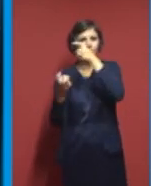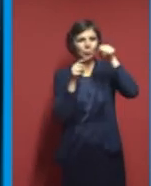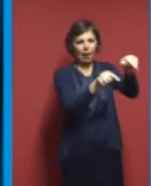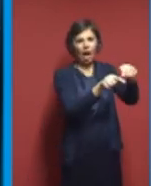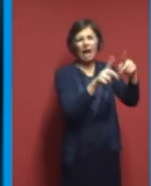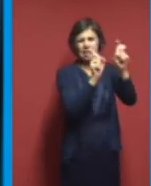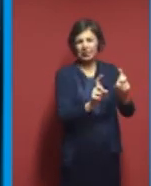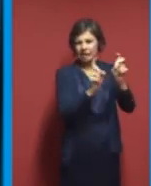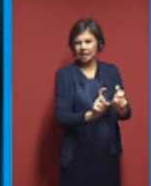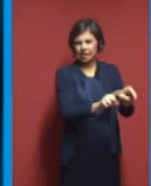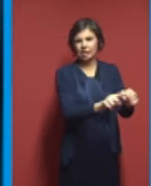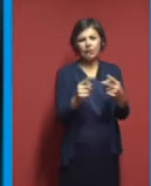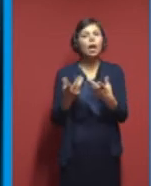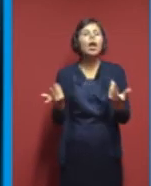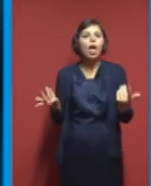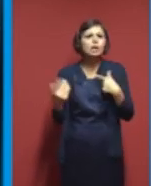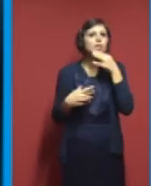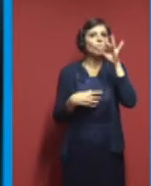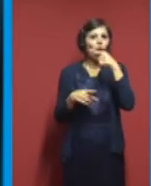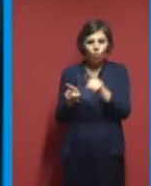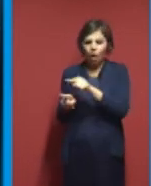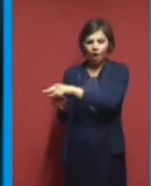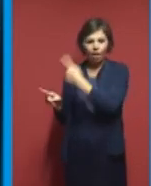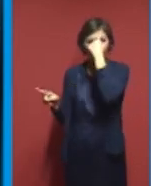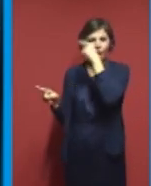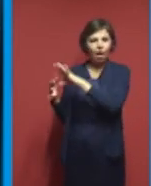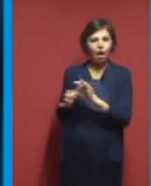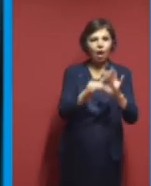making meat from cells. Instead of growing grass